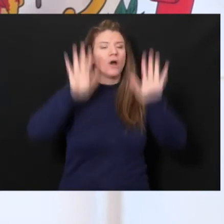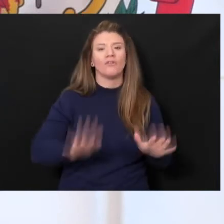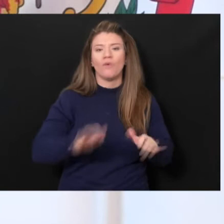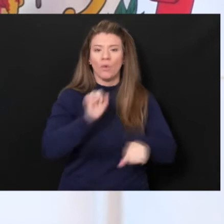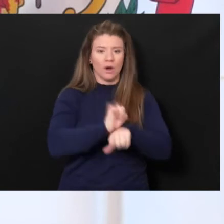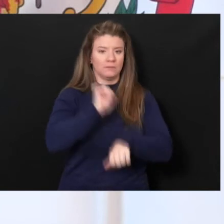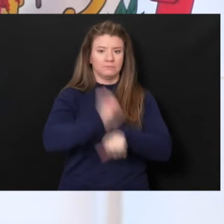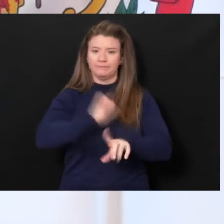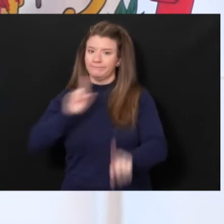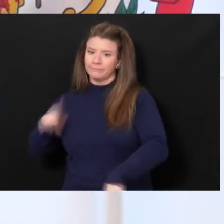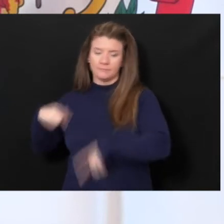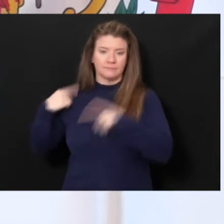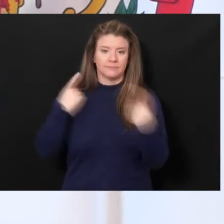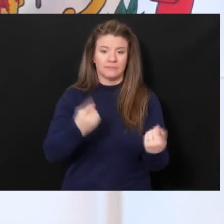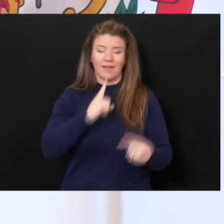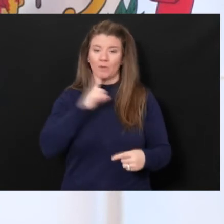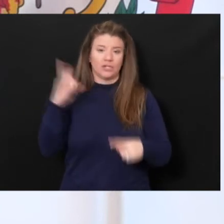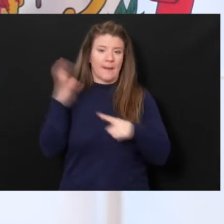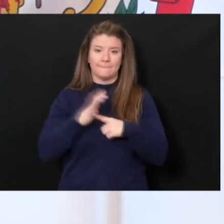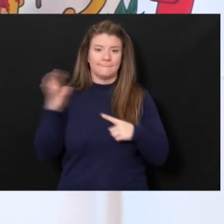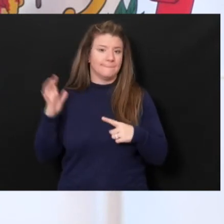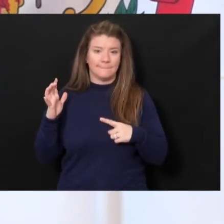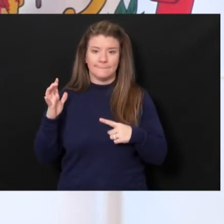off the chart.